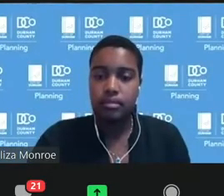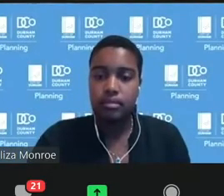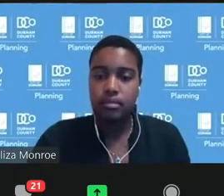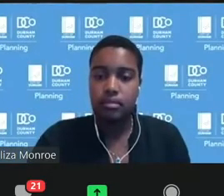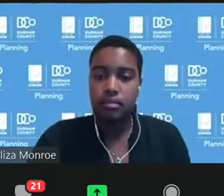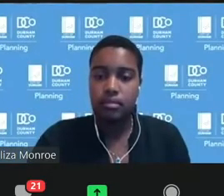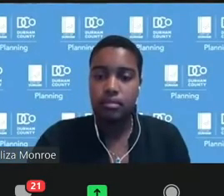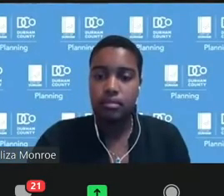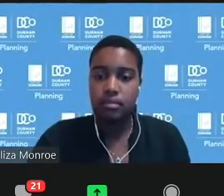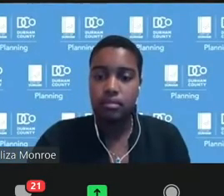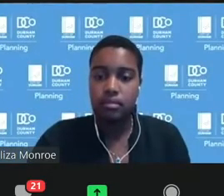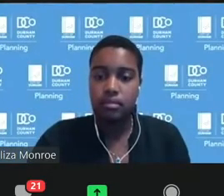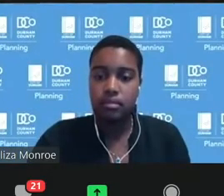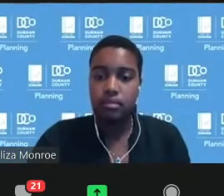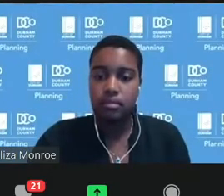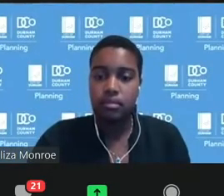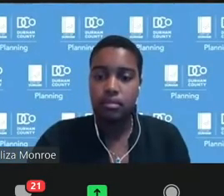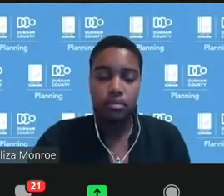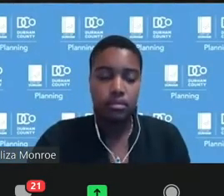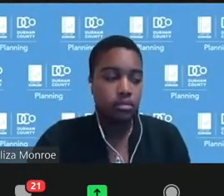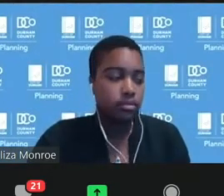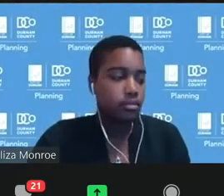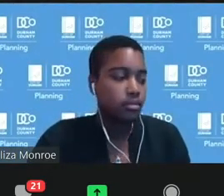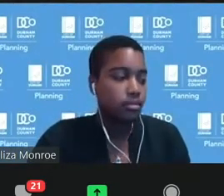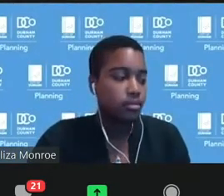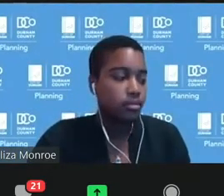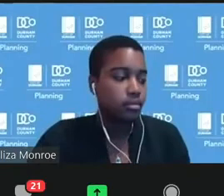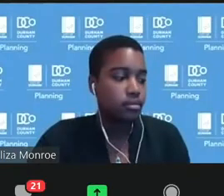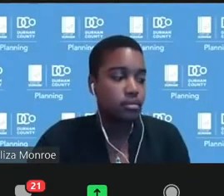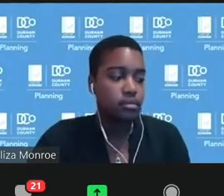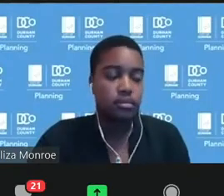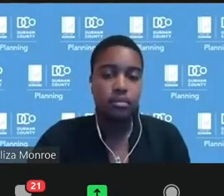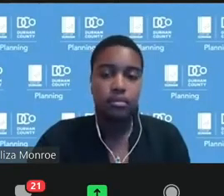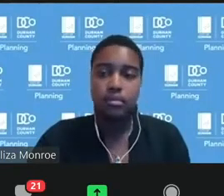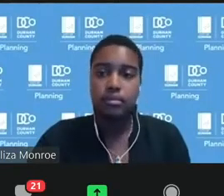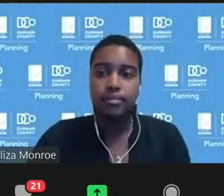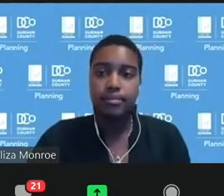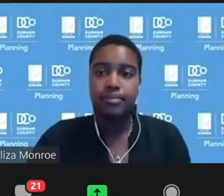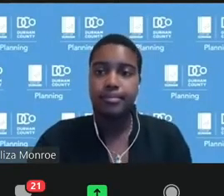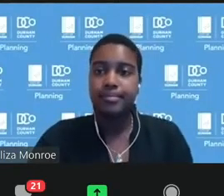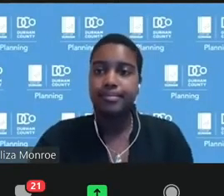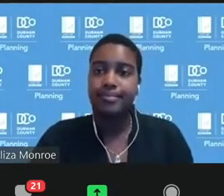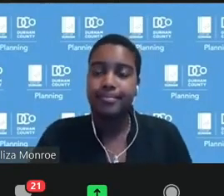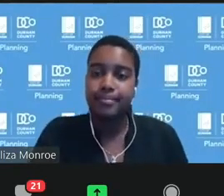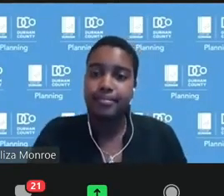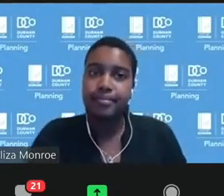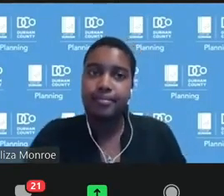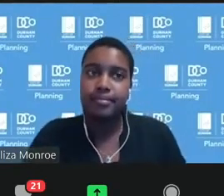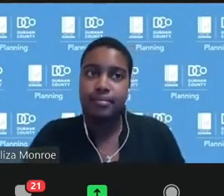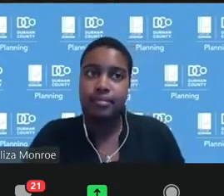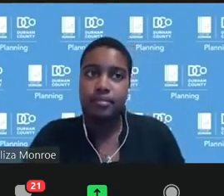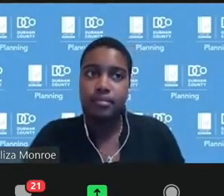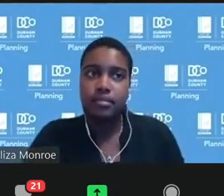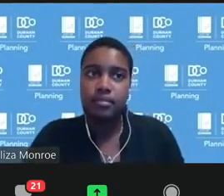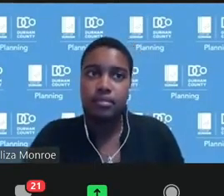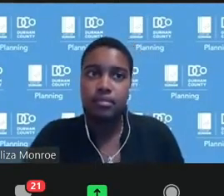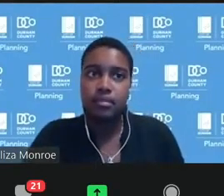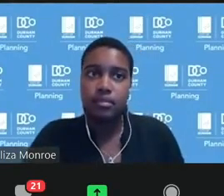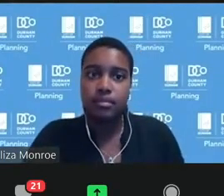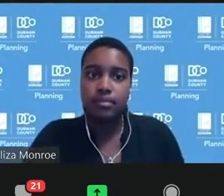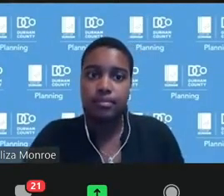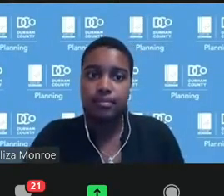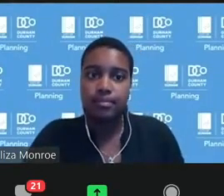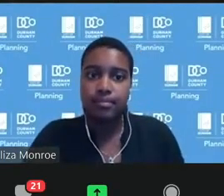for this meeting contained information on how the public can access this remote meeting. These notices contained information about the registration required for this